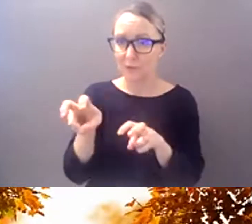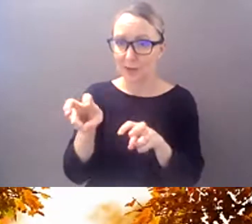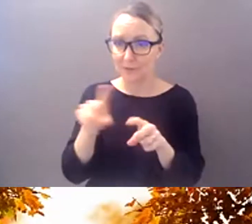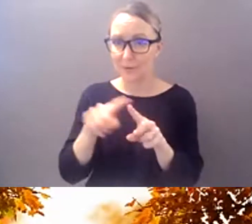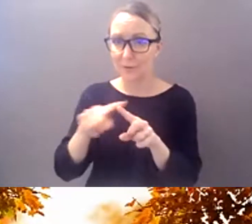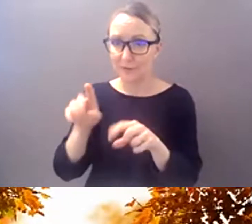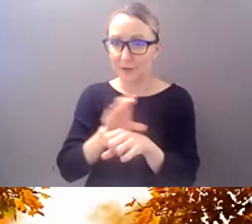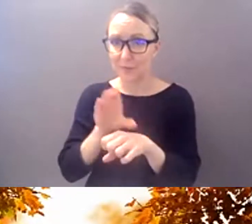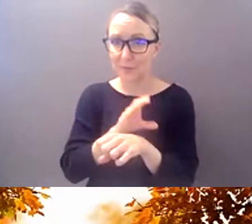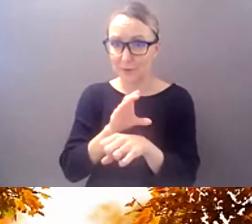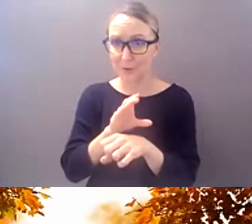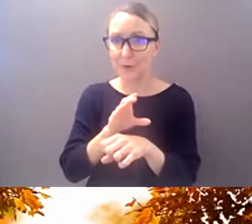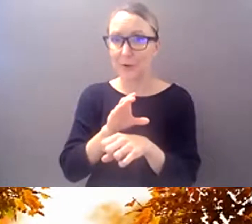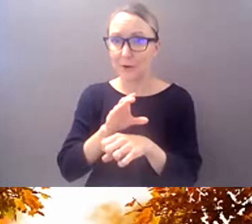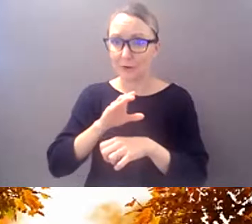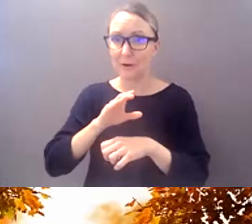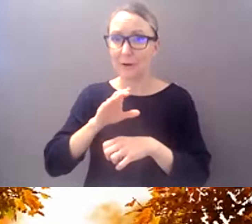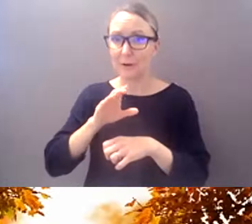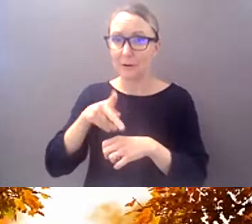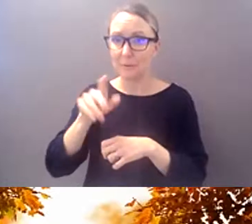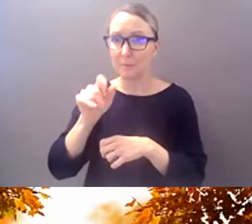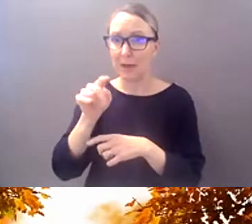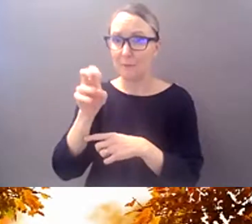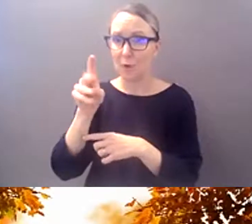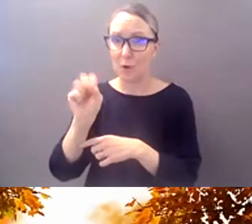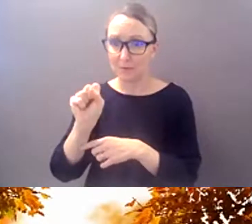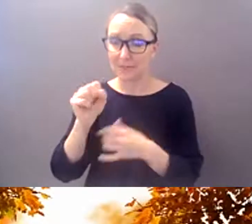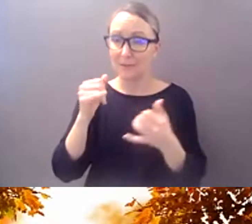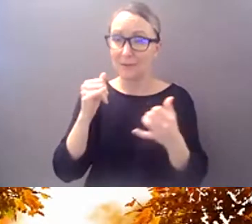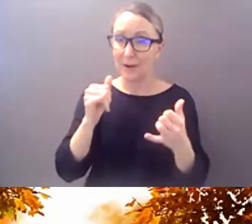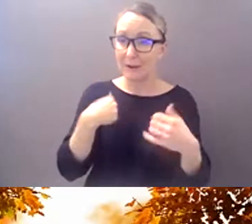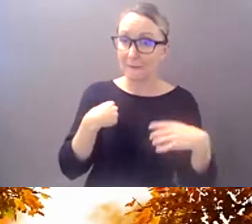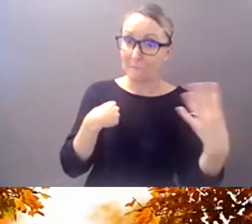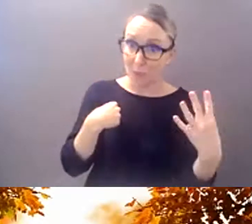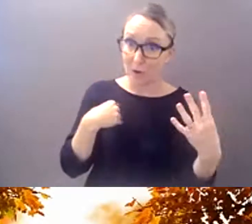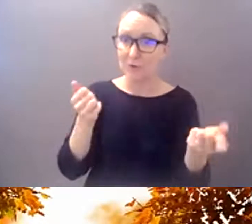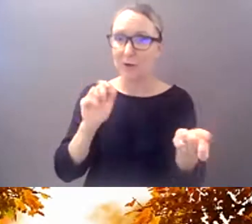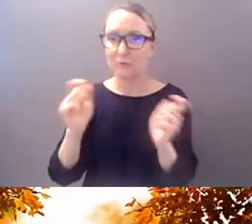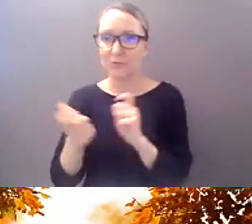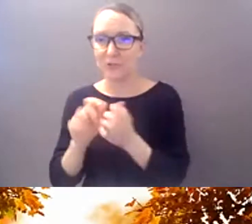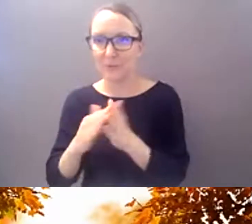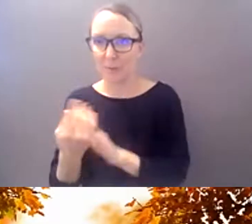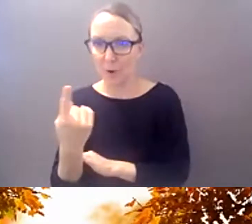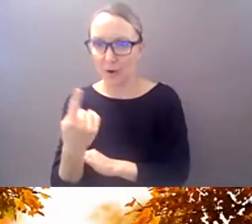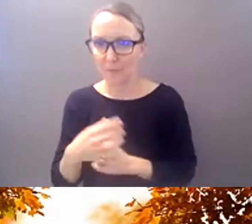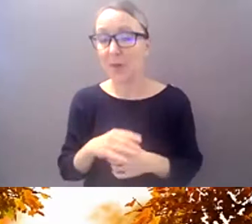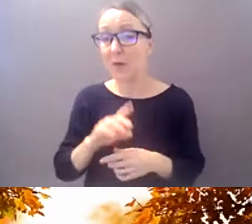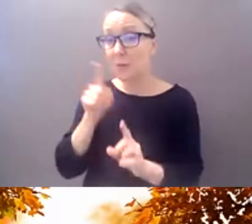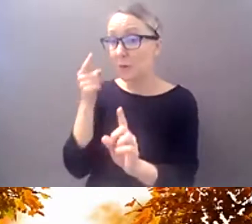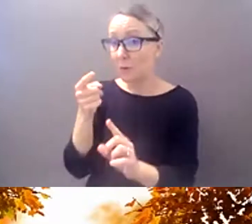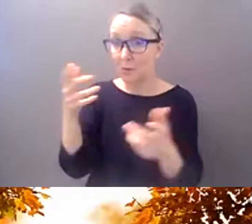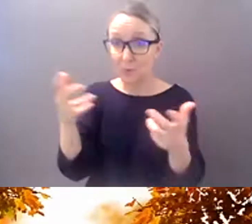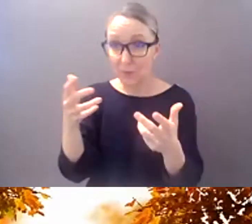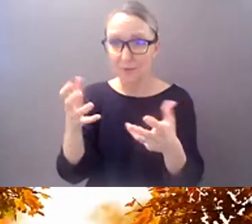one platform, and CDA will also be joining this single statewide platform. The goal of this platform is to get